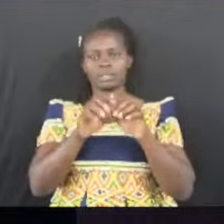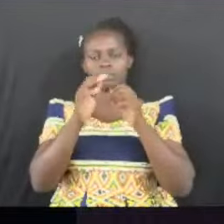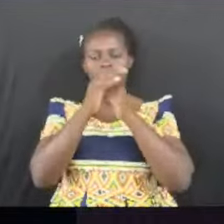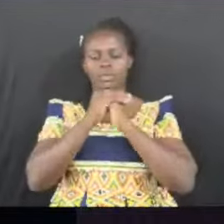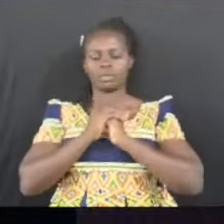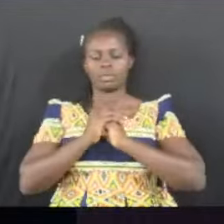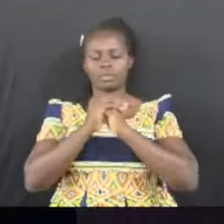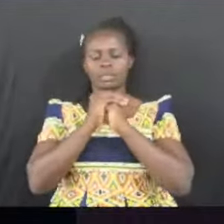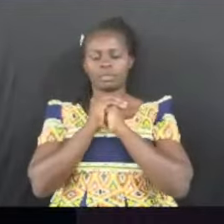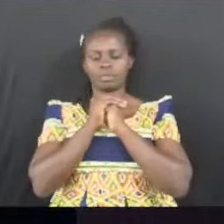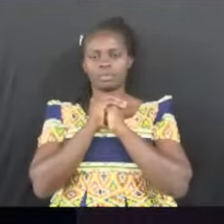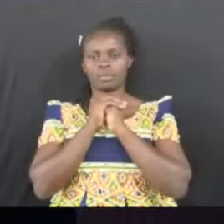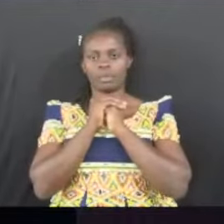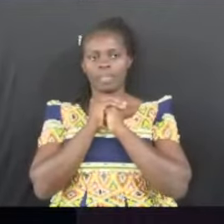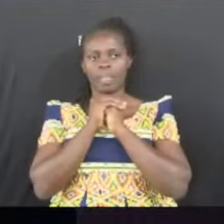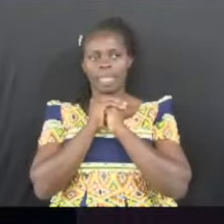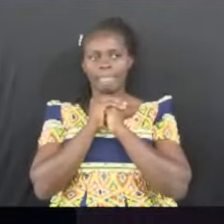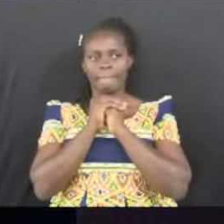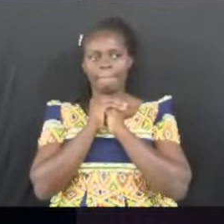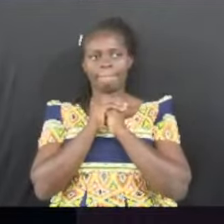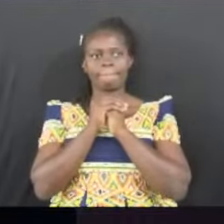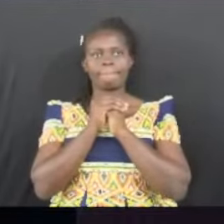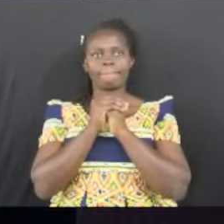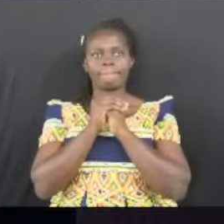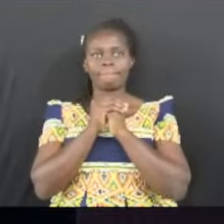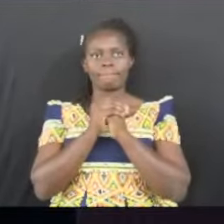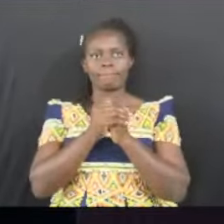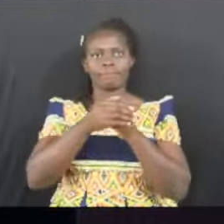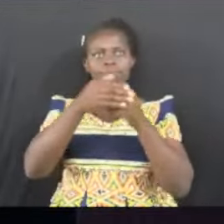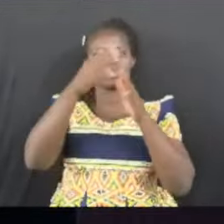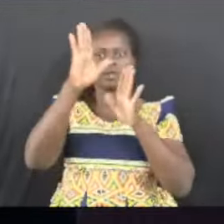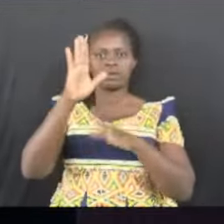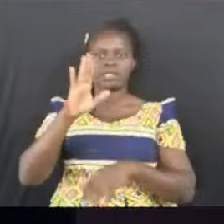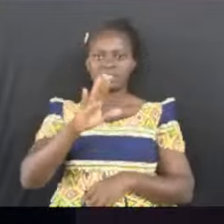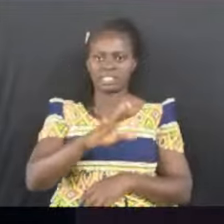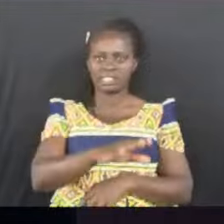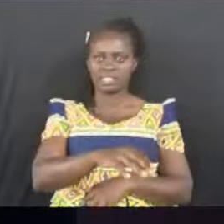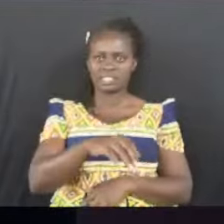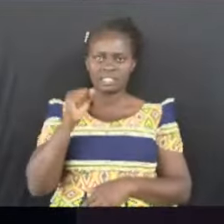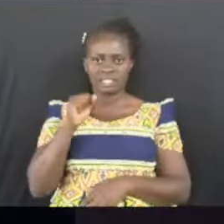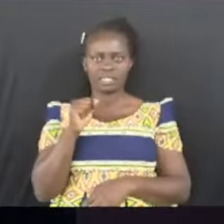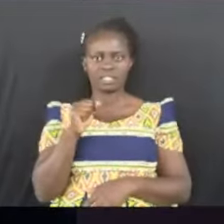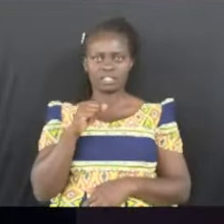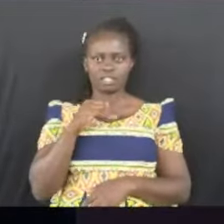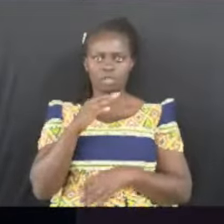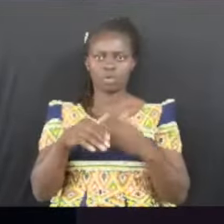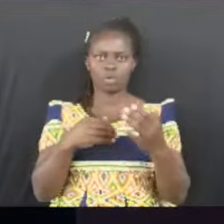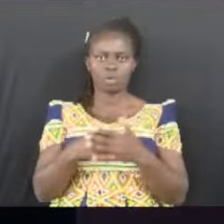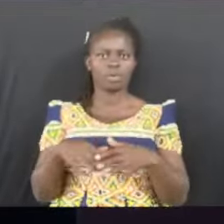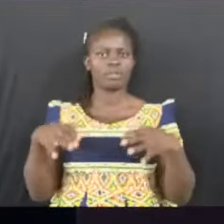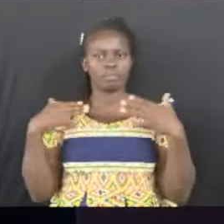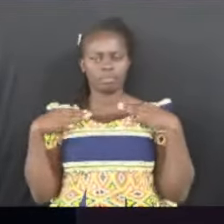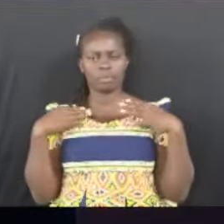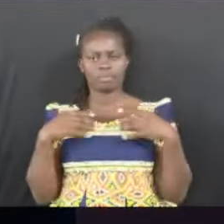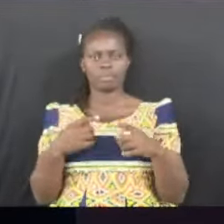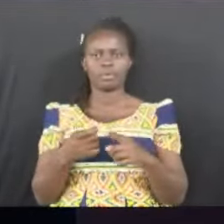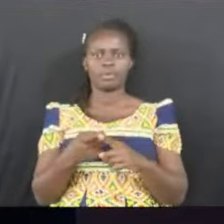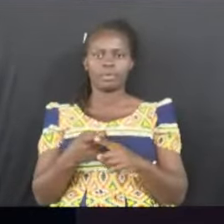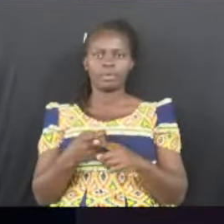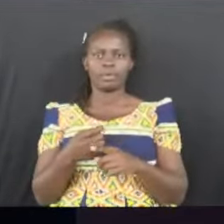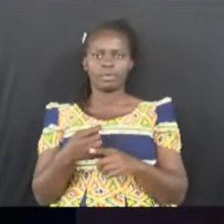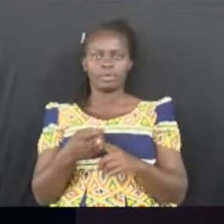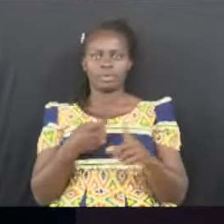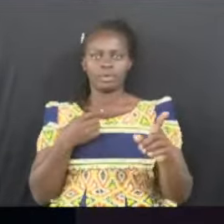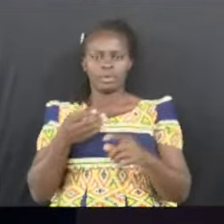Exodus. God snatching, delivering his people out of Egypt, right, into